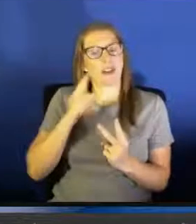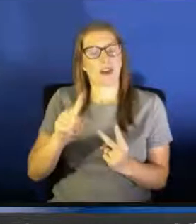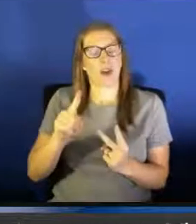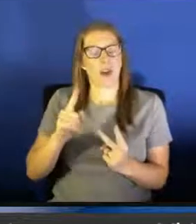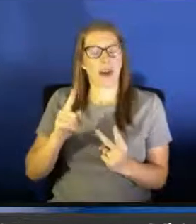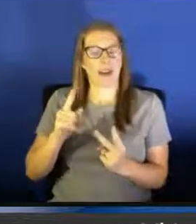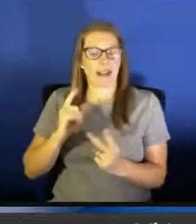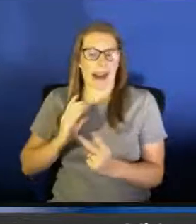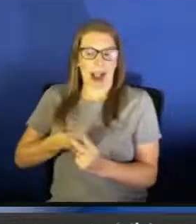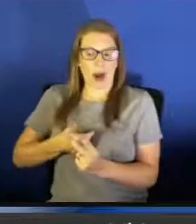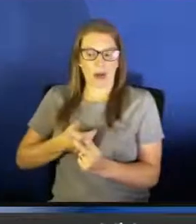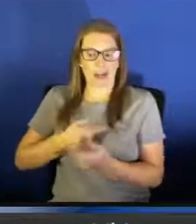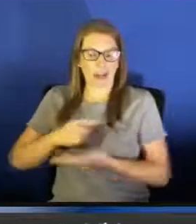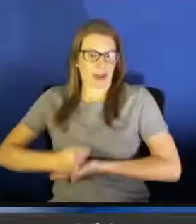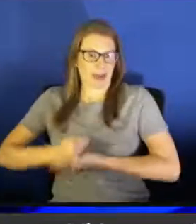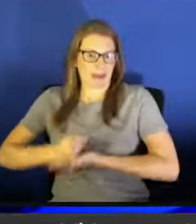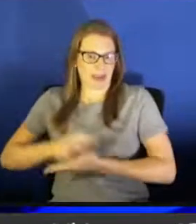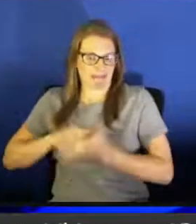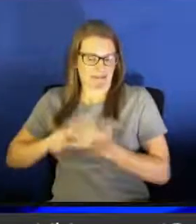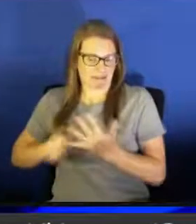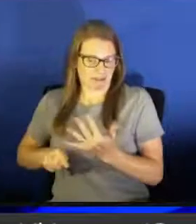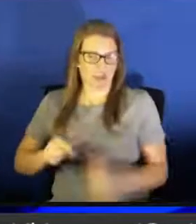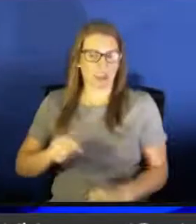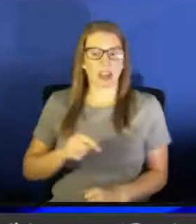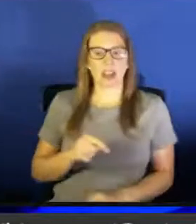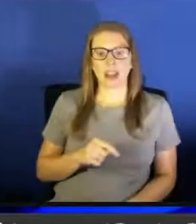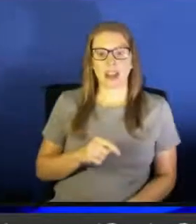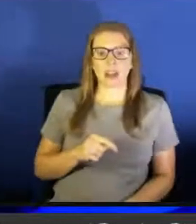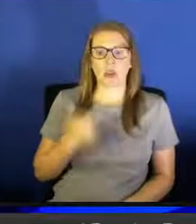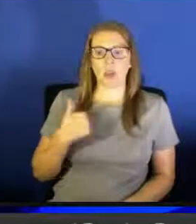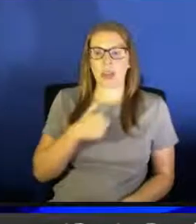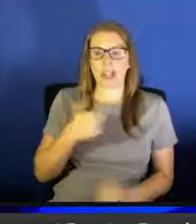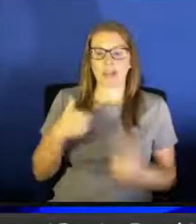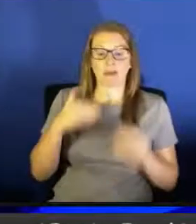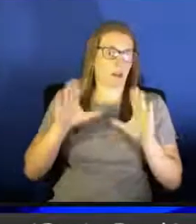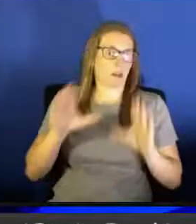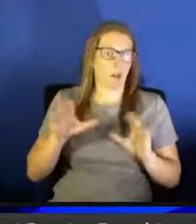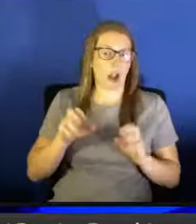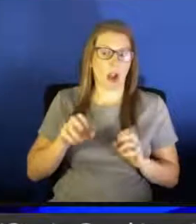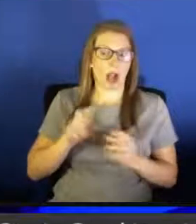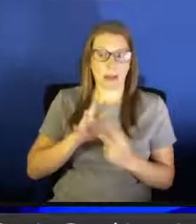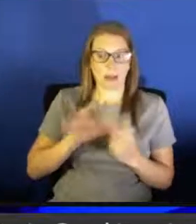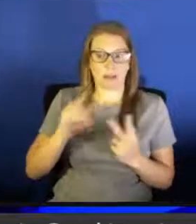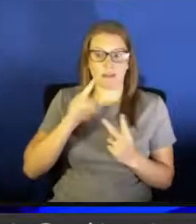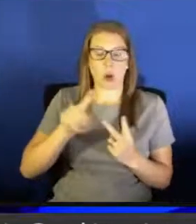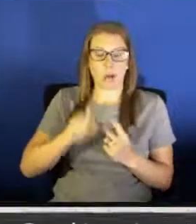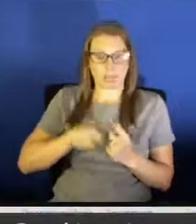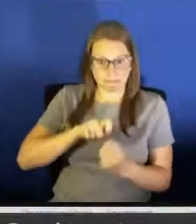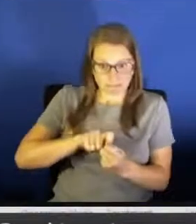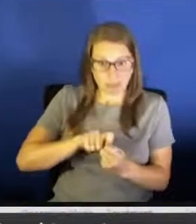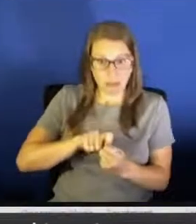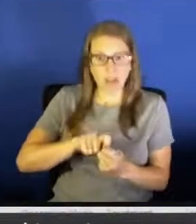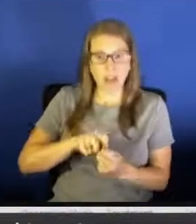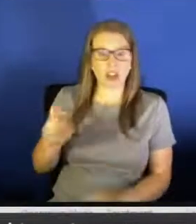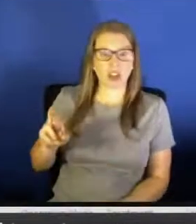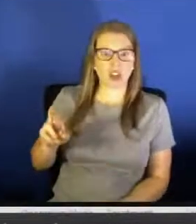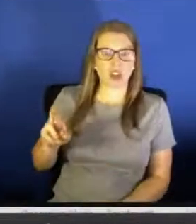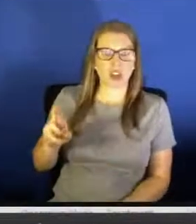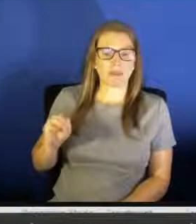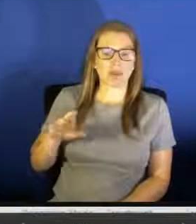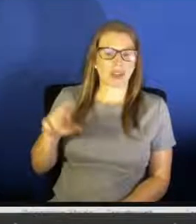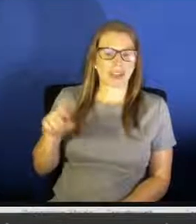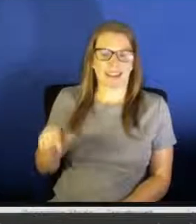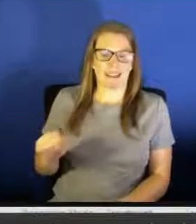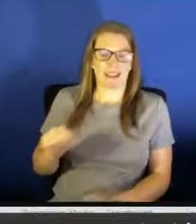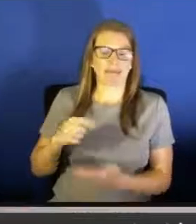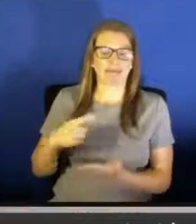So, prostate cancer treatment, we have so many great options. For certain, I'm sure Dr. Mirza will talk about the different types of surgeries